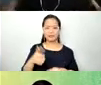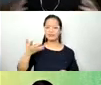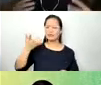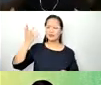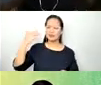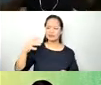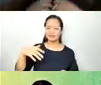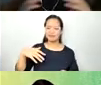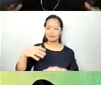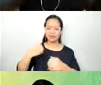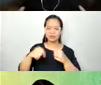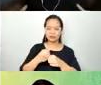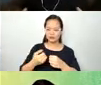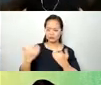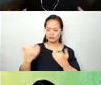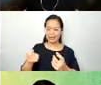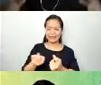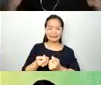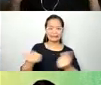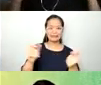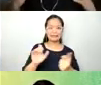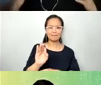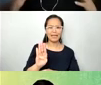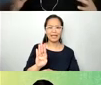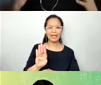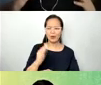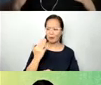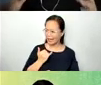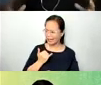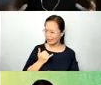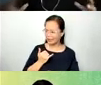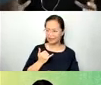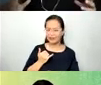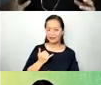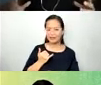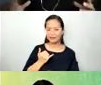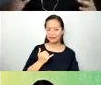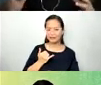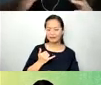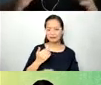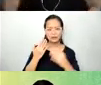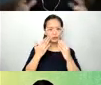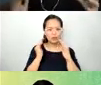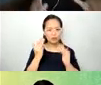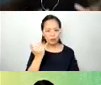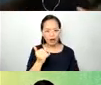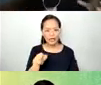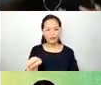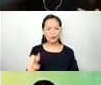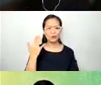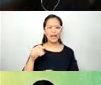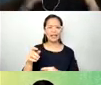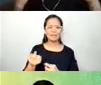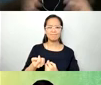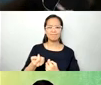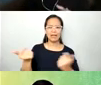unfriended me and my wife. Bigla na lang. We were so clueless as to what had happened, that what happened that triggered that unfriending.